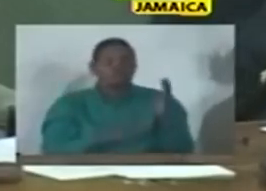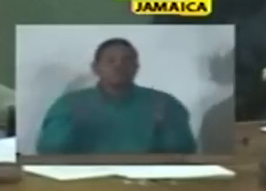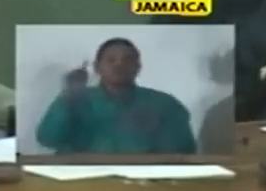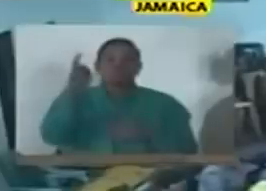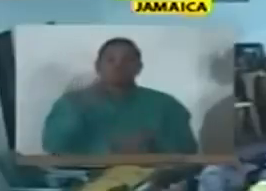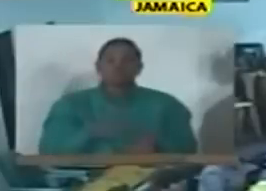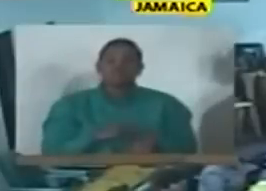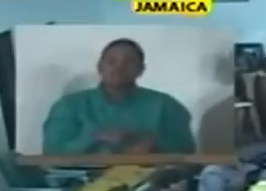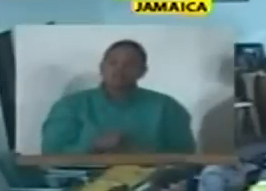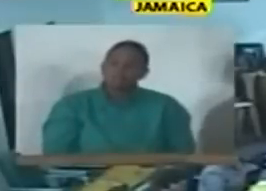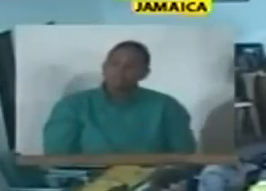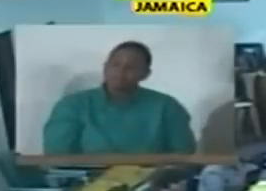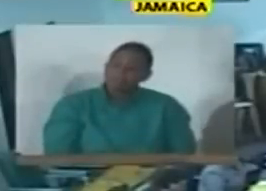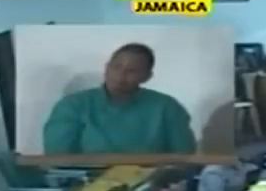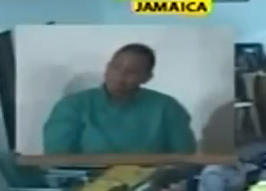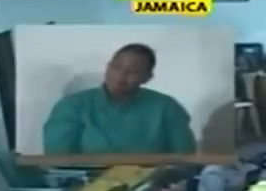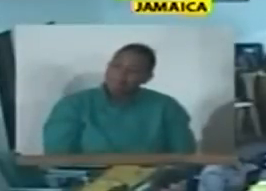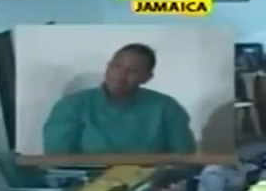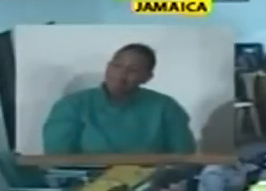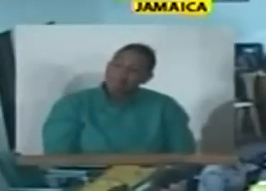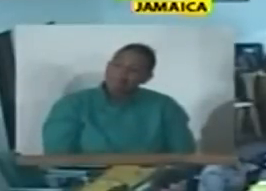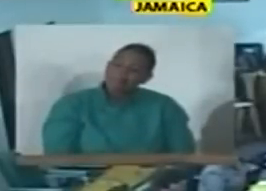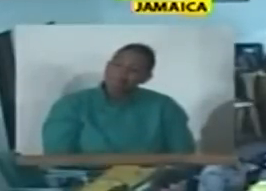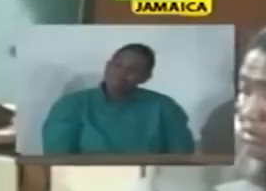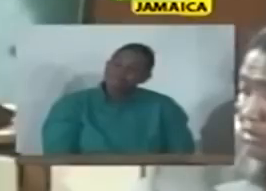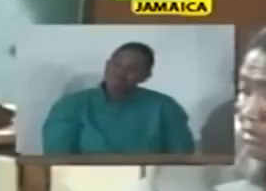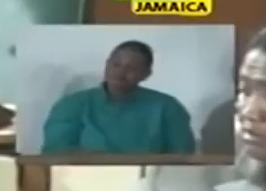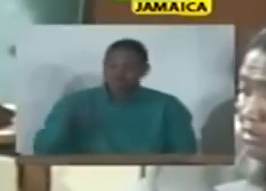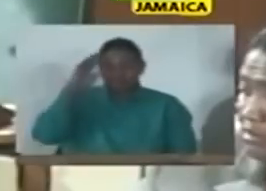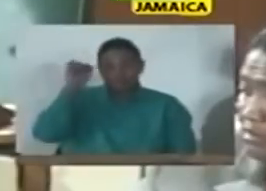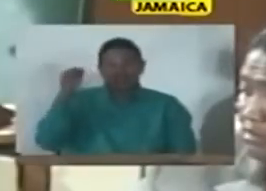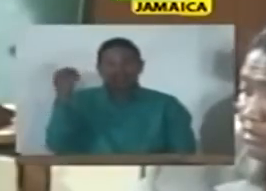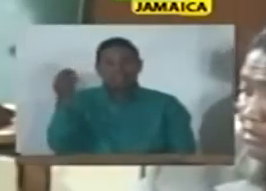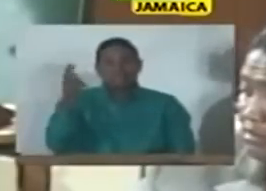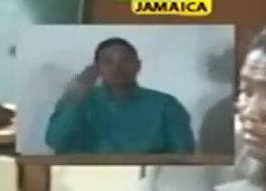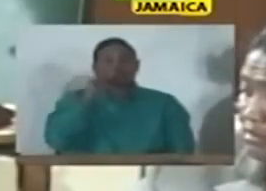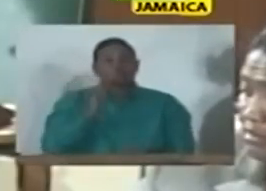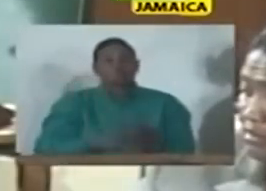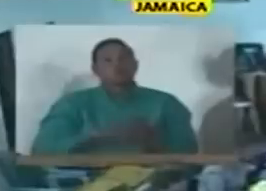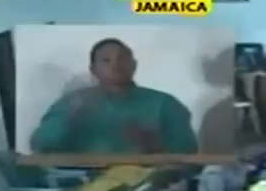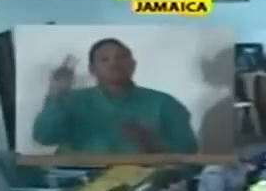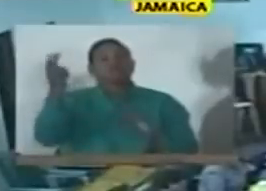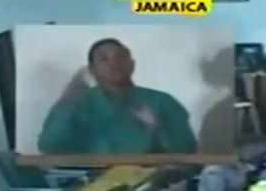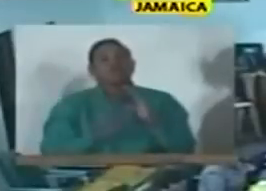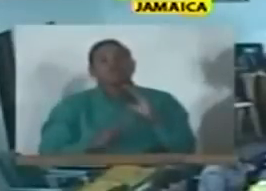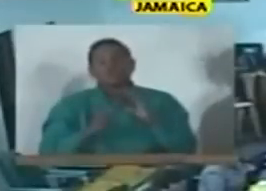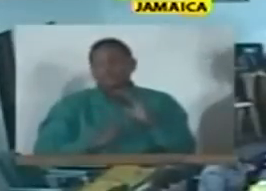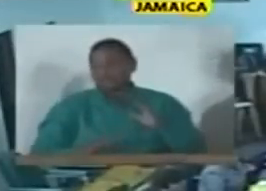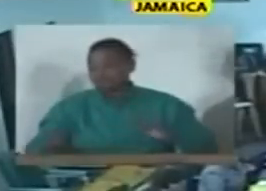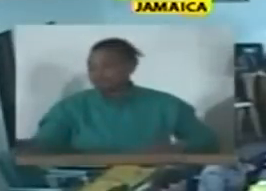time. Mr. President, I beg to give notice of second reading of the bill.